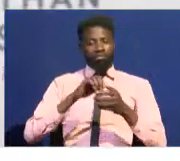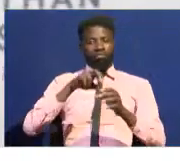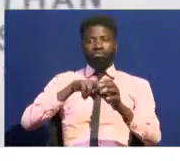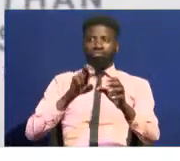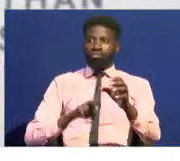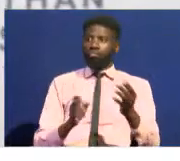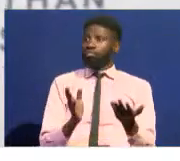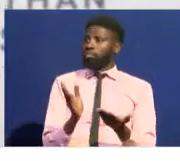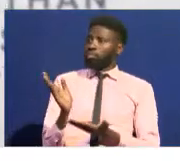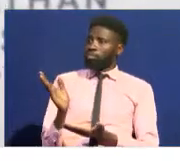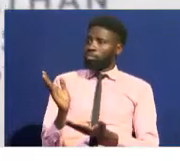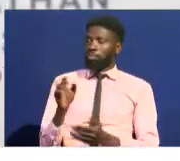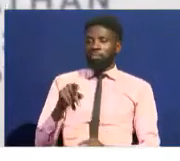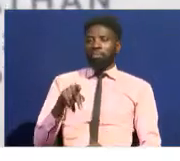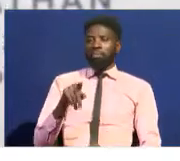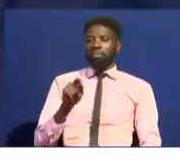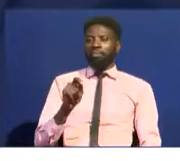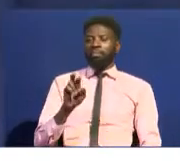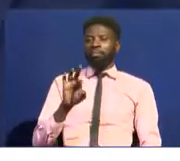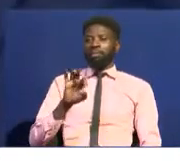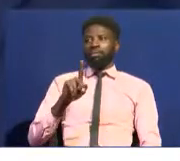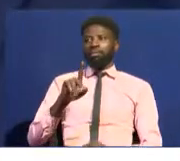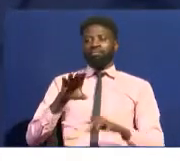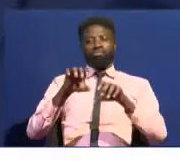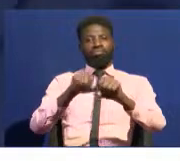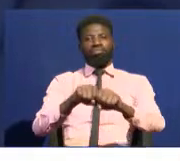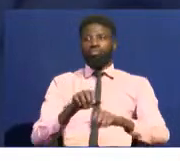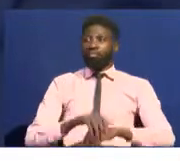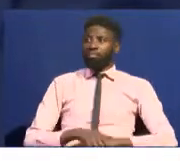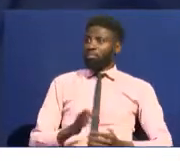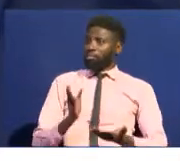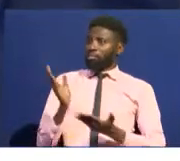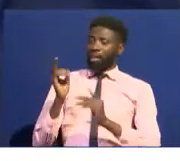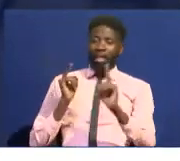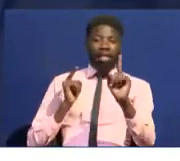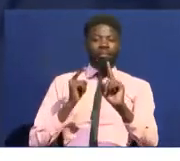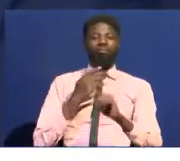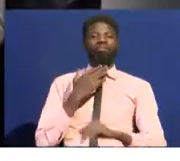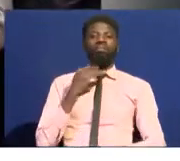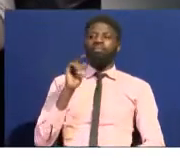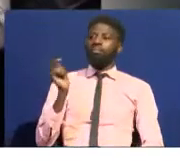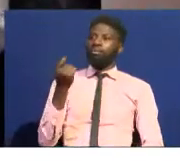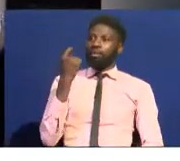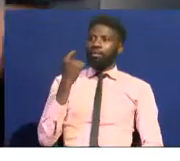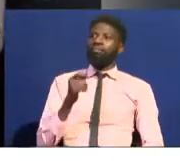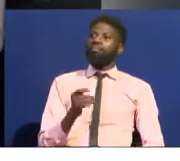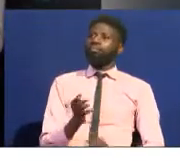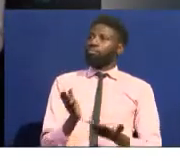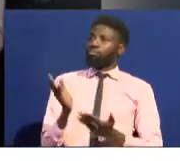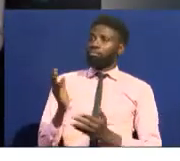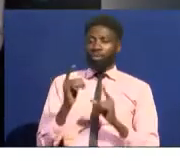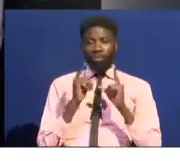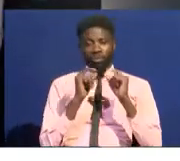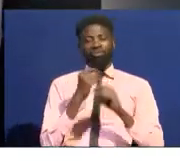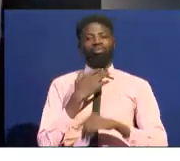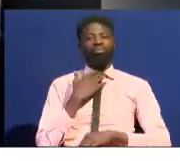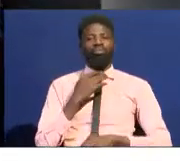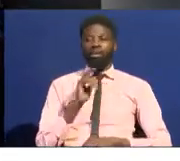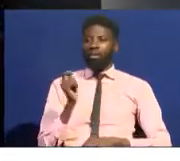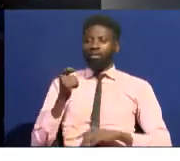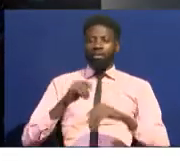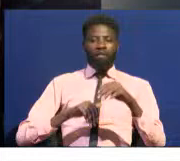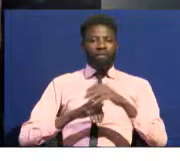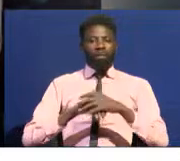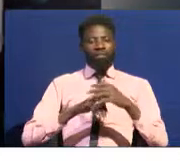CEO Patrick Korir replacing him. In his notice to vie for the country's top football seat, Barry expressed his desire to elevate the Kenyan